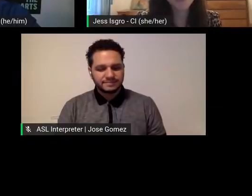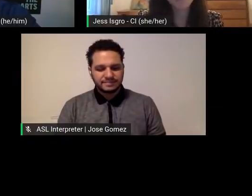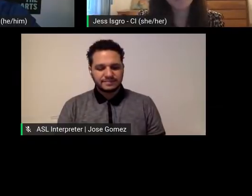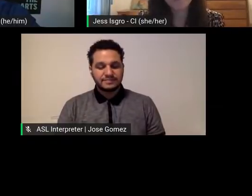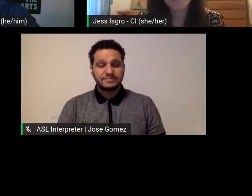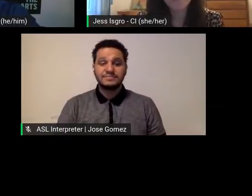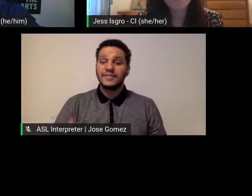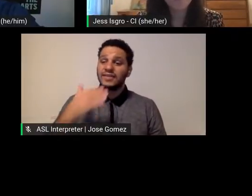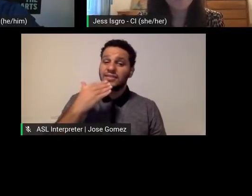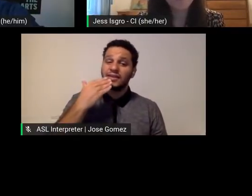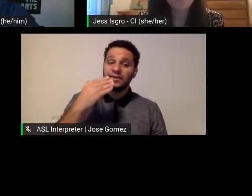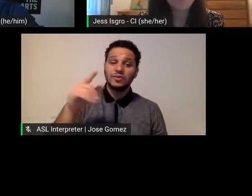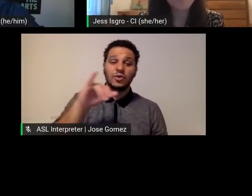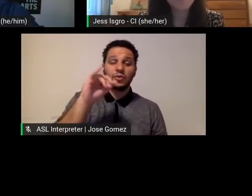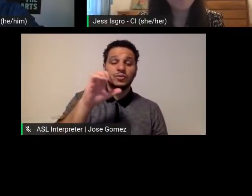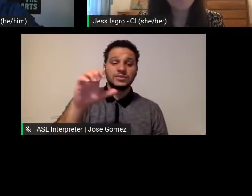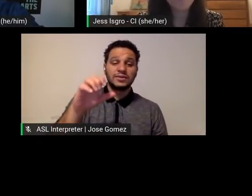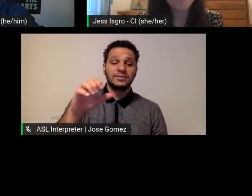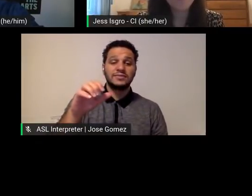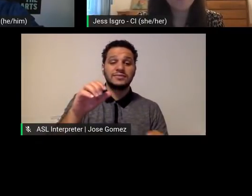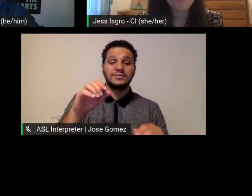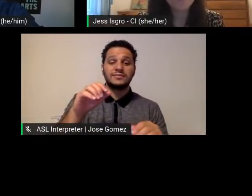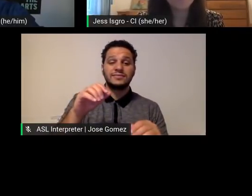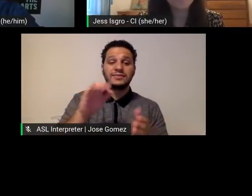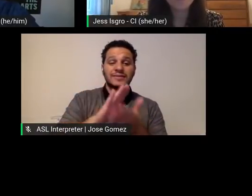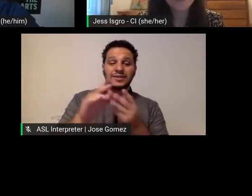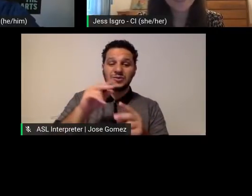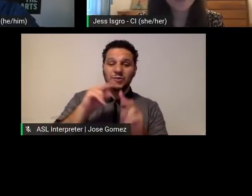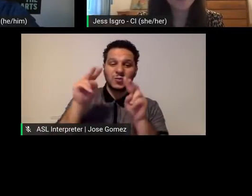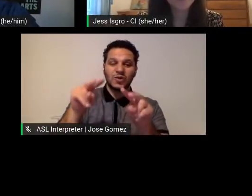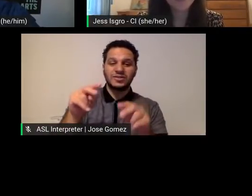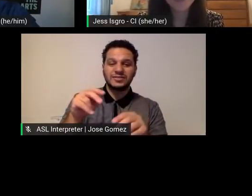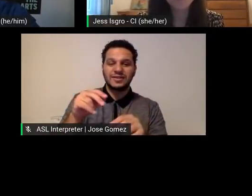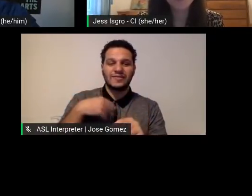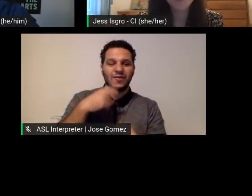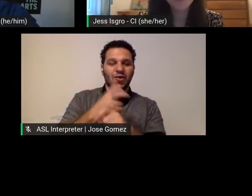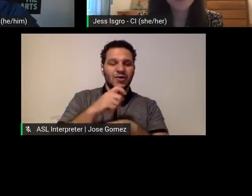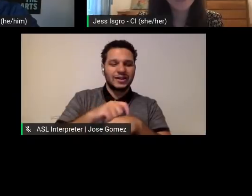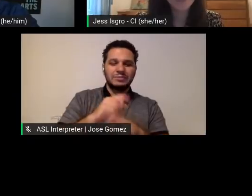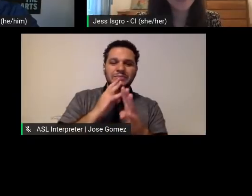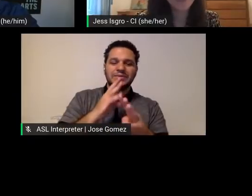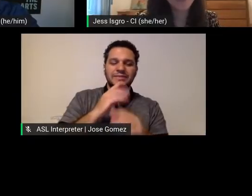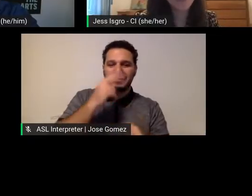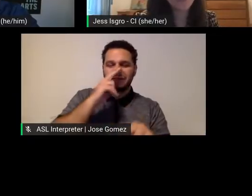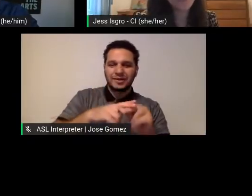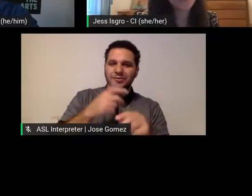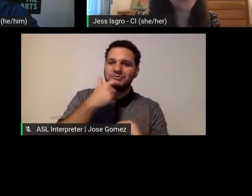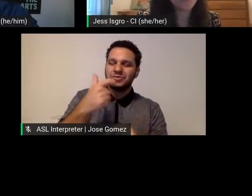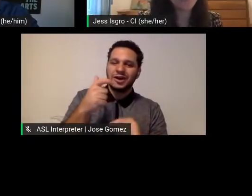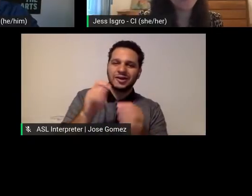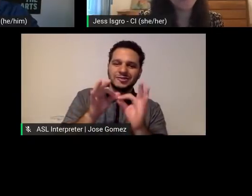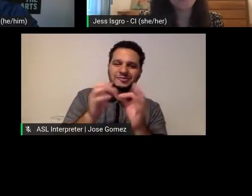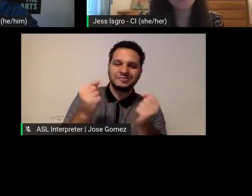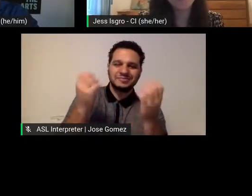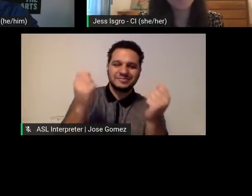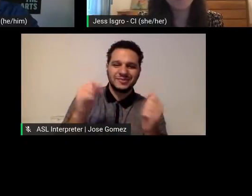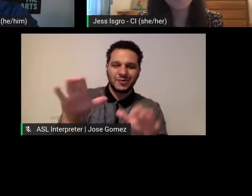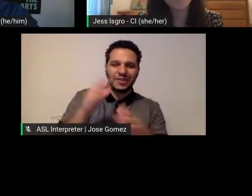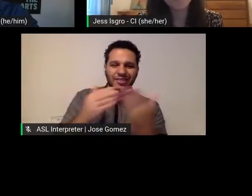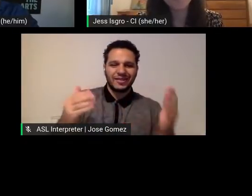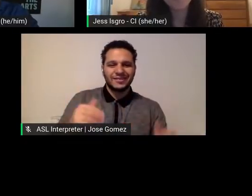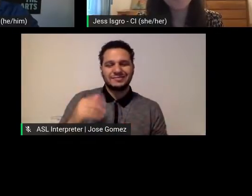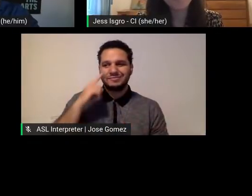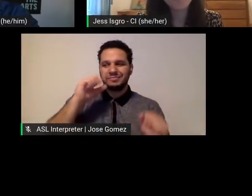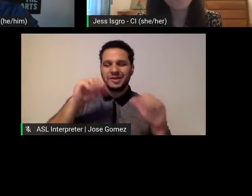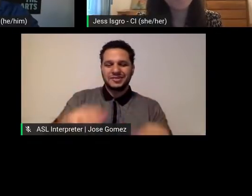Thank you guys for having us, Jose. It was hypnotic to watch you. I just was having trouble speaking because it's so fun to just see you do your thing. It's